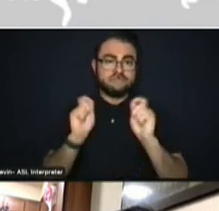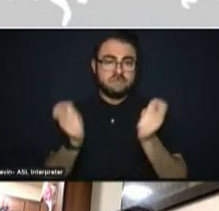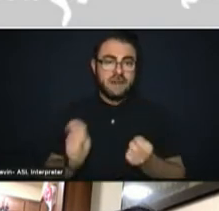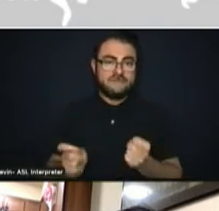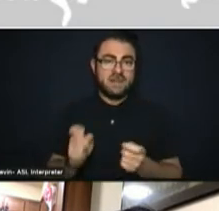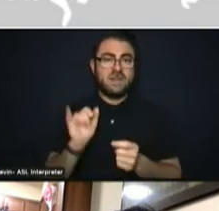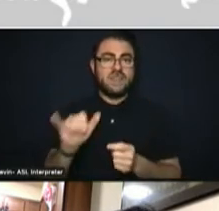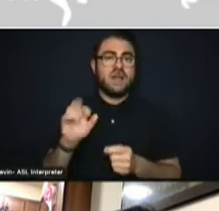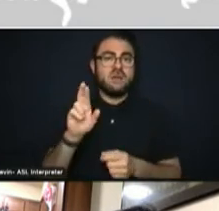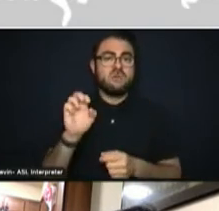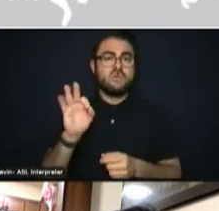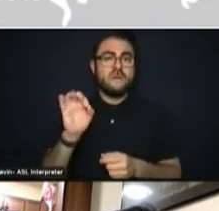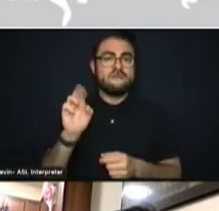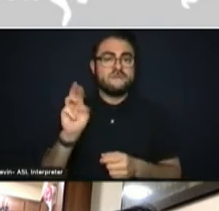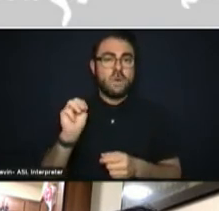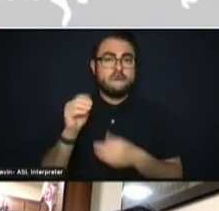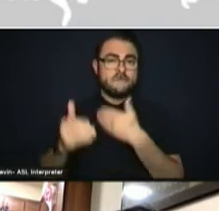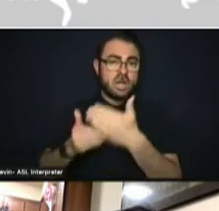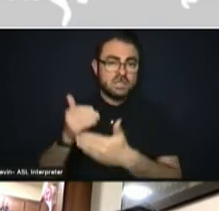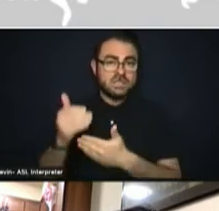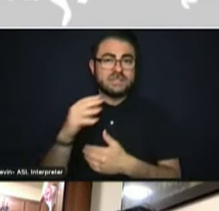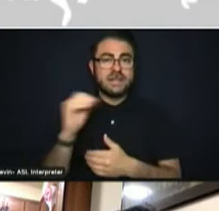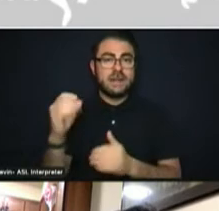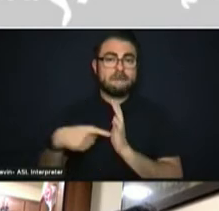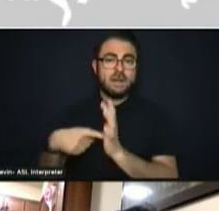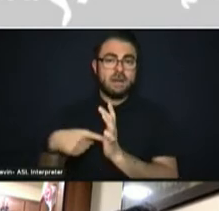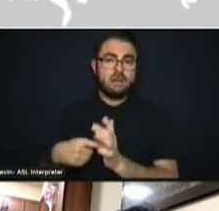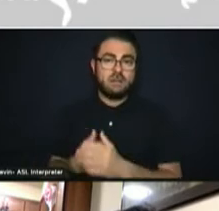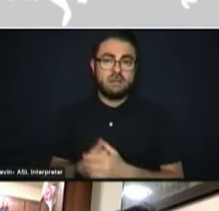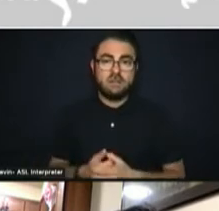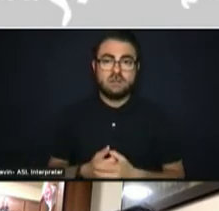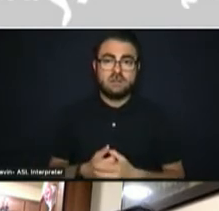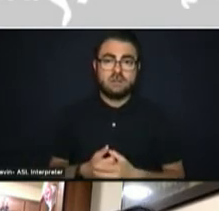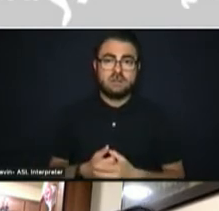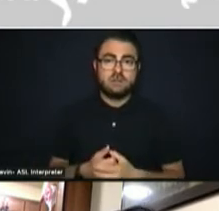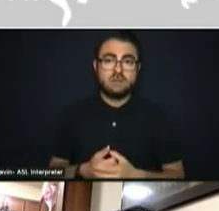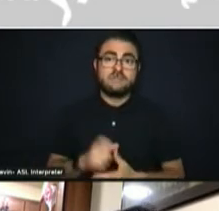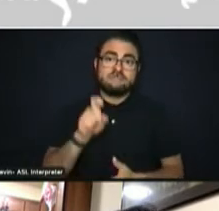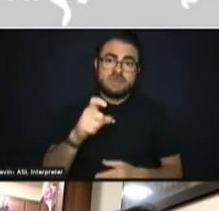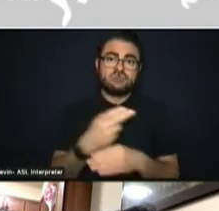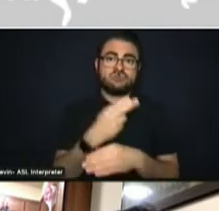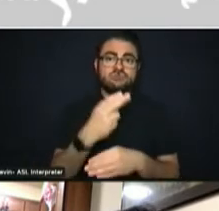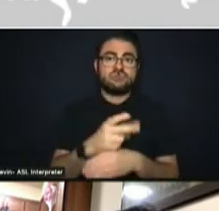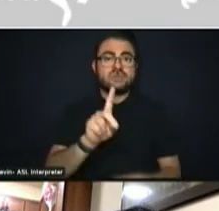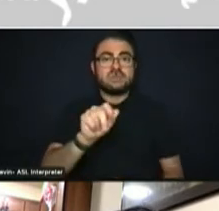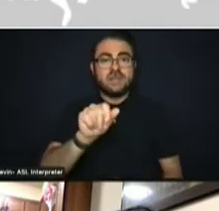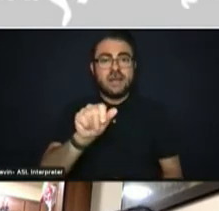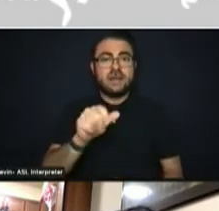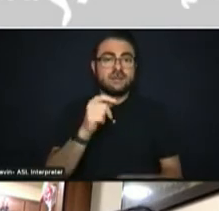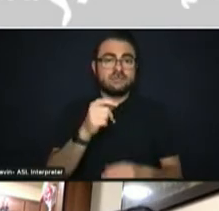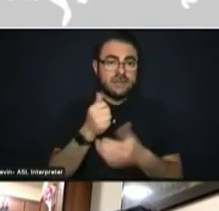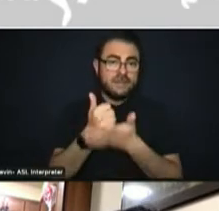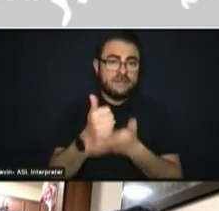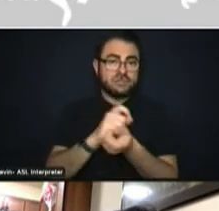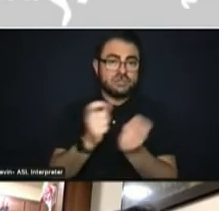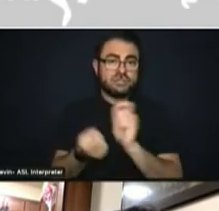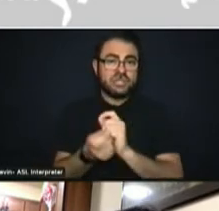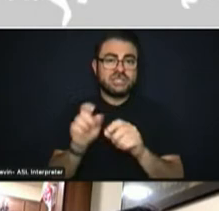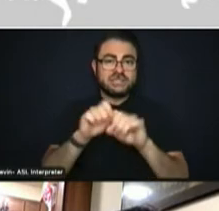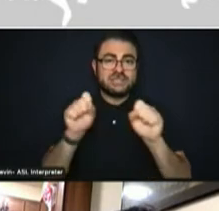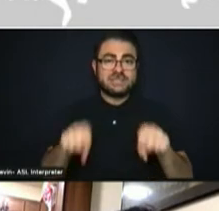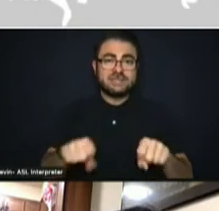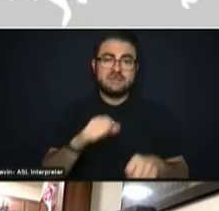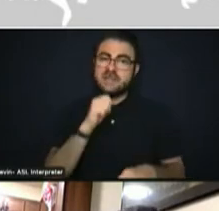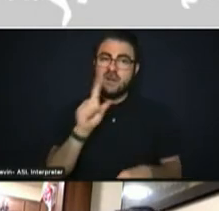words, change the reform model. And you need to put the data to work and use it to change the system. We don't just collect it. And what I see happen in